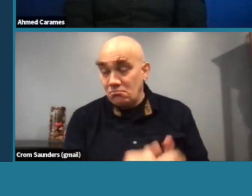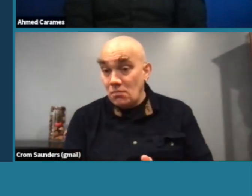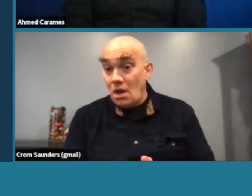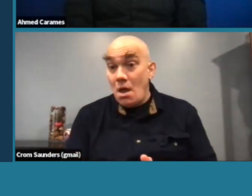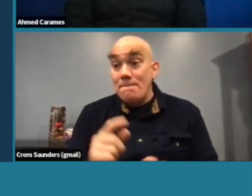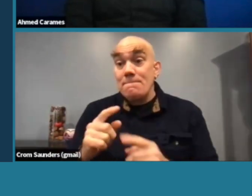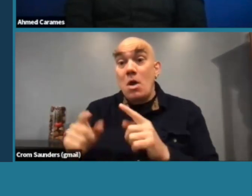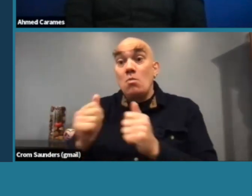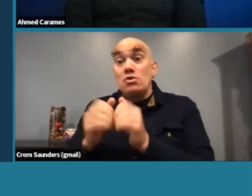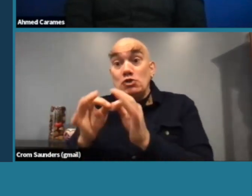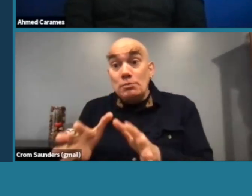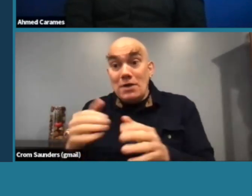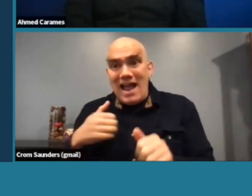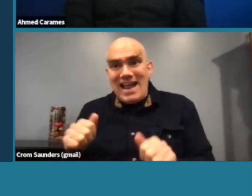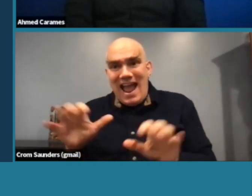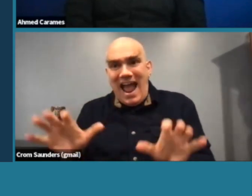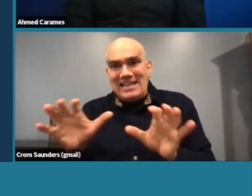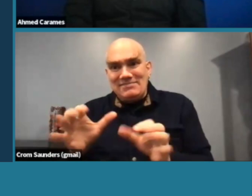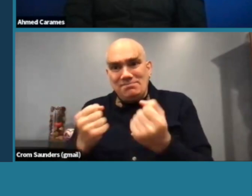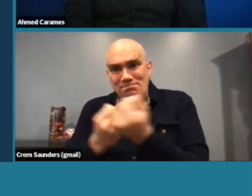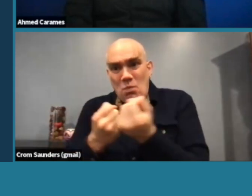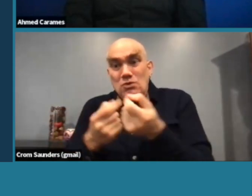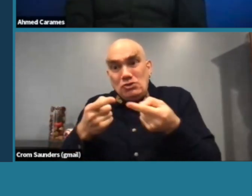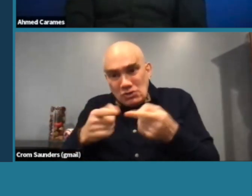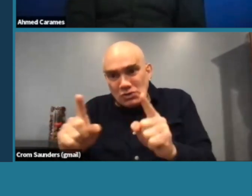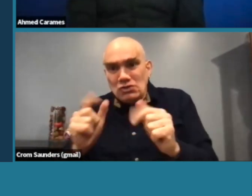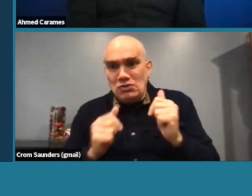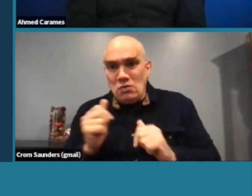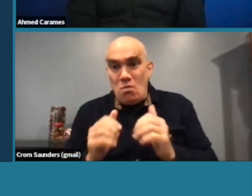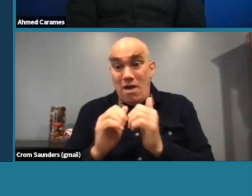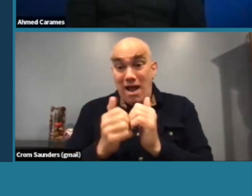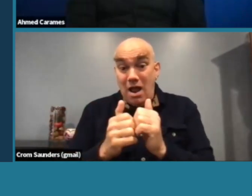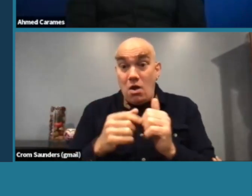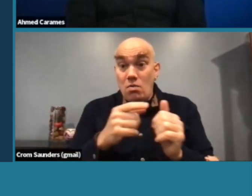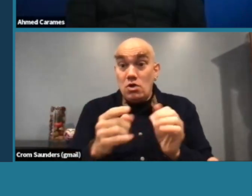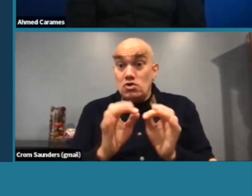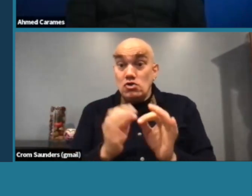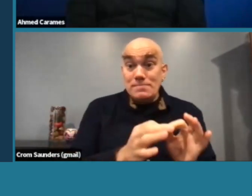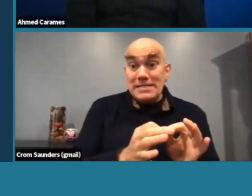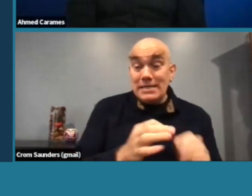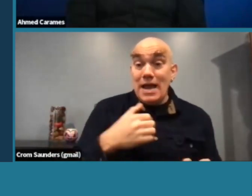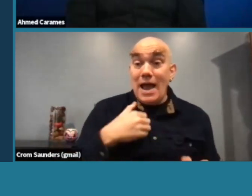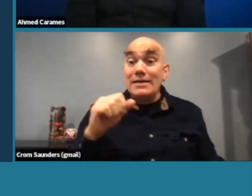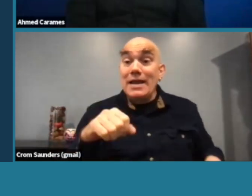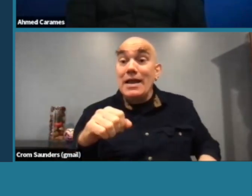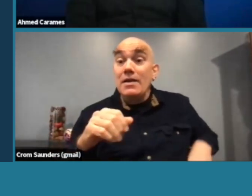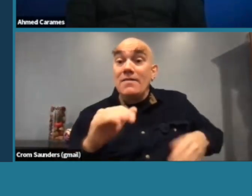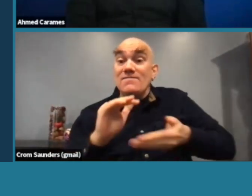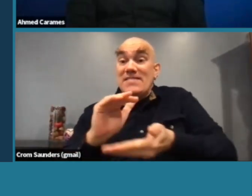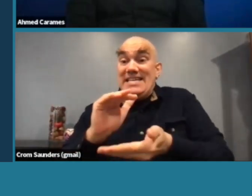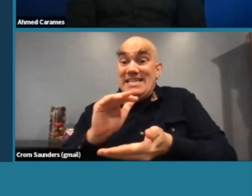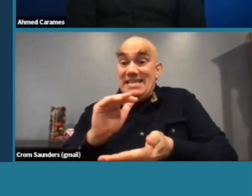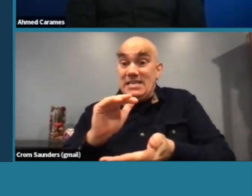cast afterwards. That's some feedback that I can provide. However, with the interpreters as well, I can support them during the